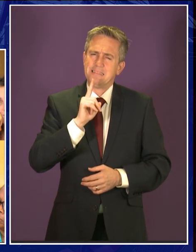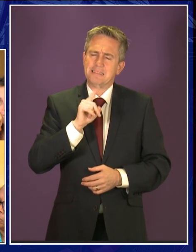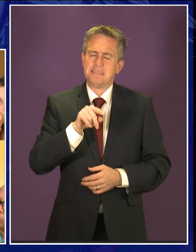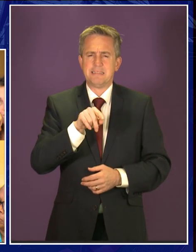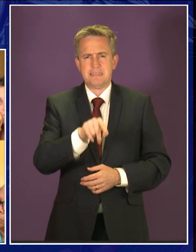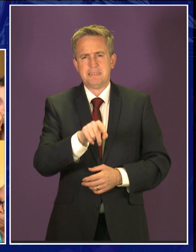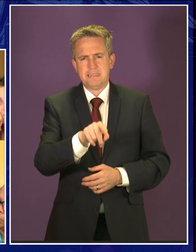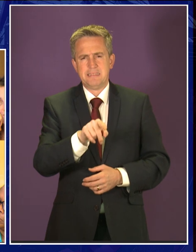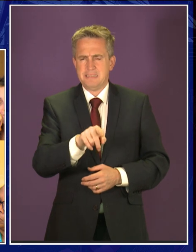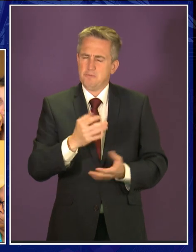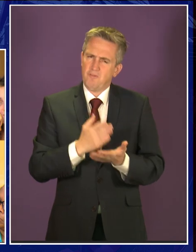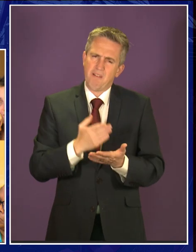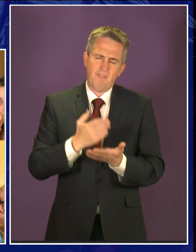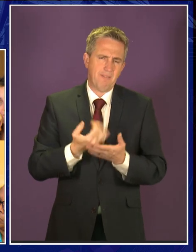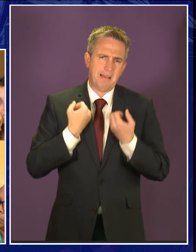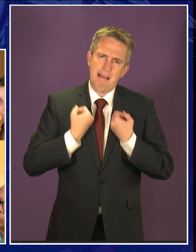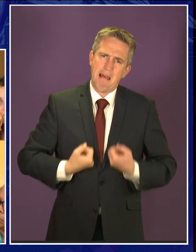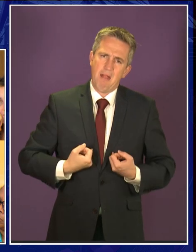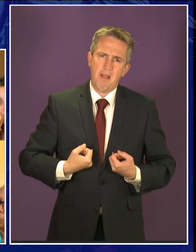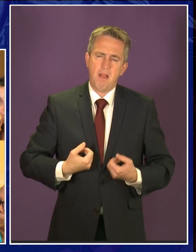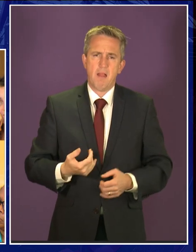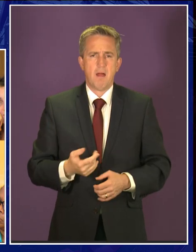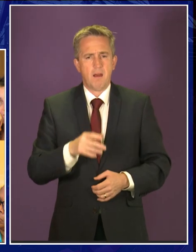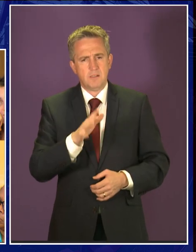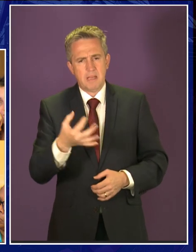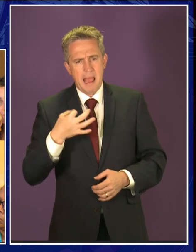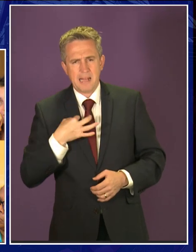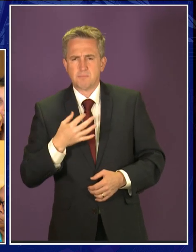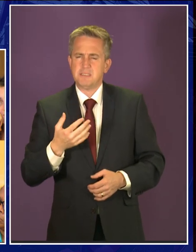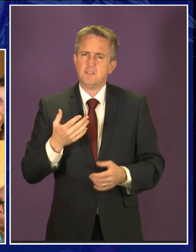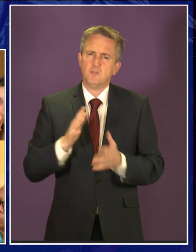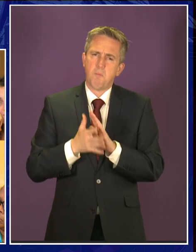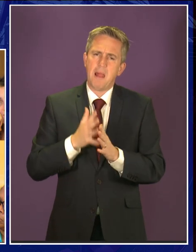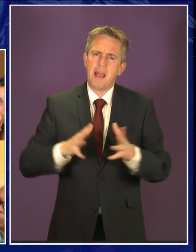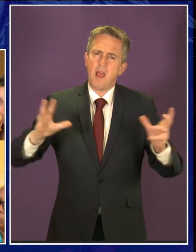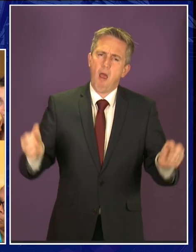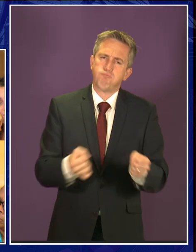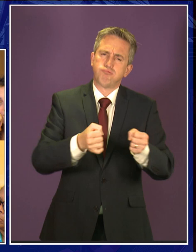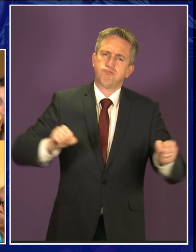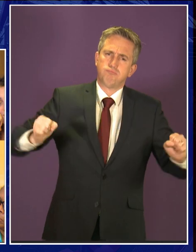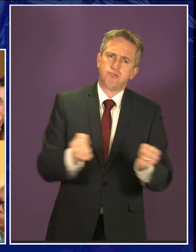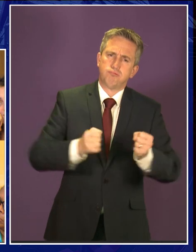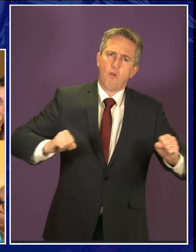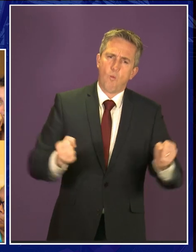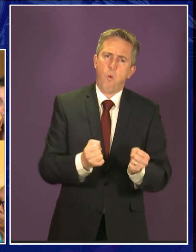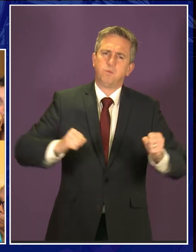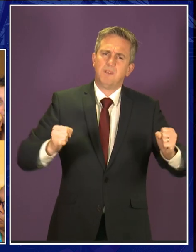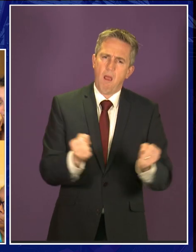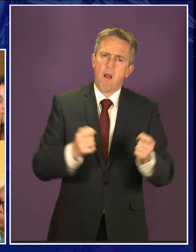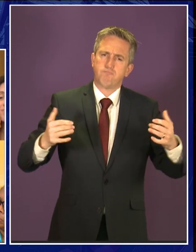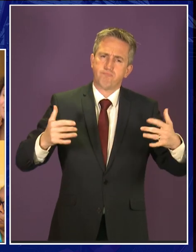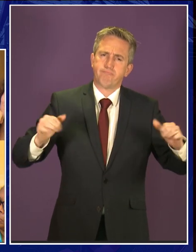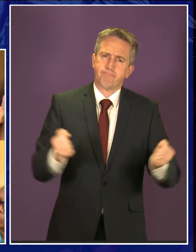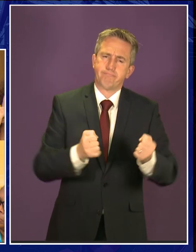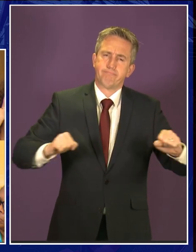She was very ill, and I was asked to perform a traditional song for her, which I did.